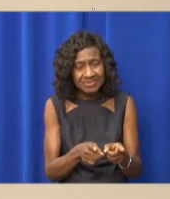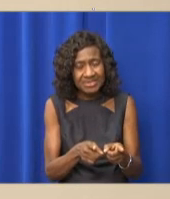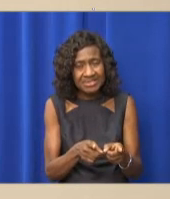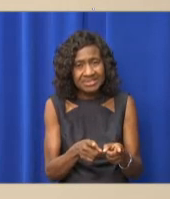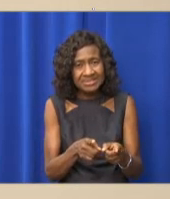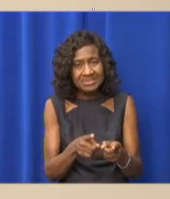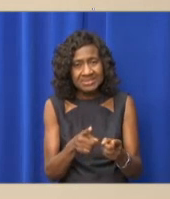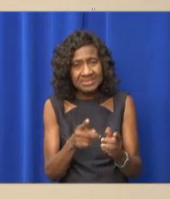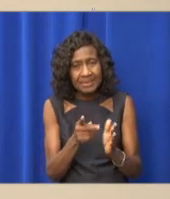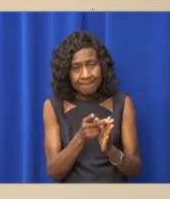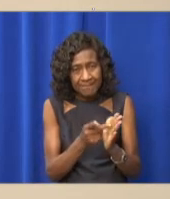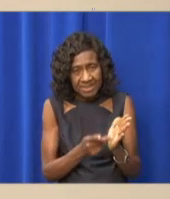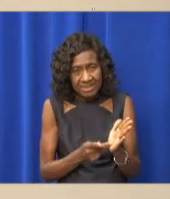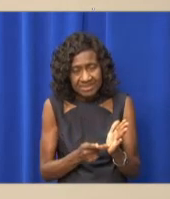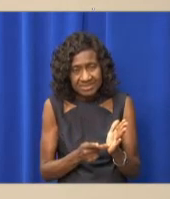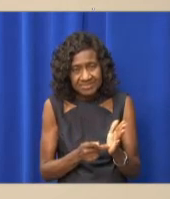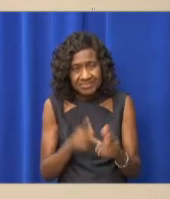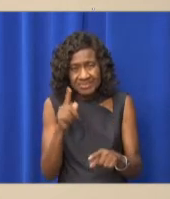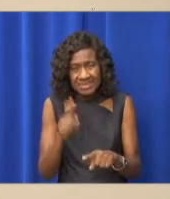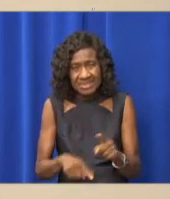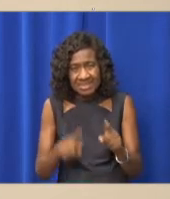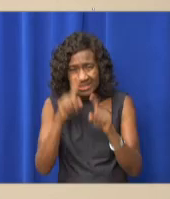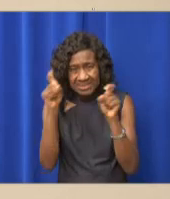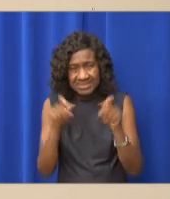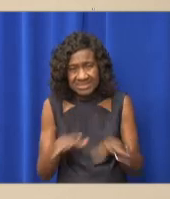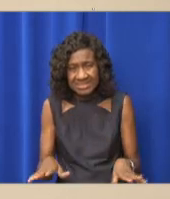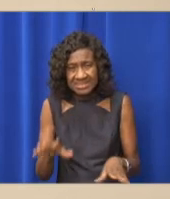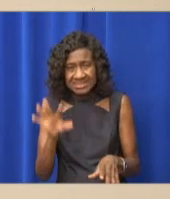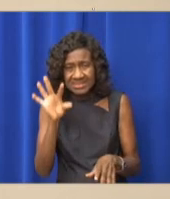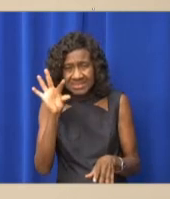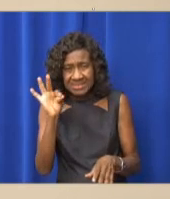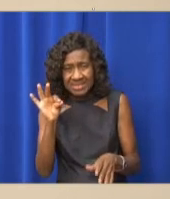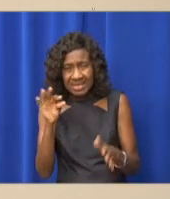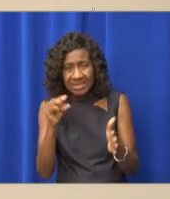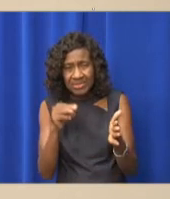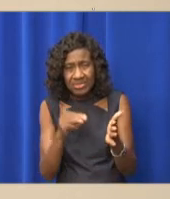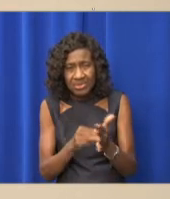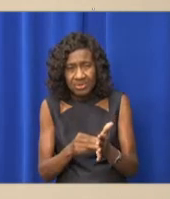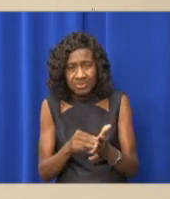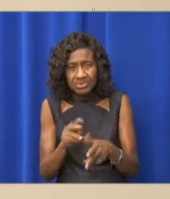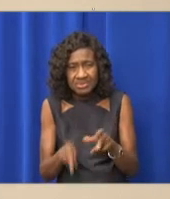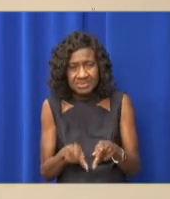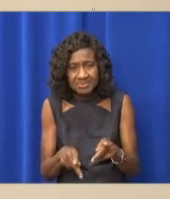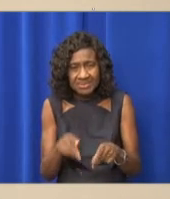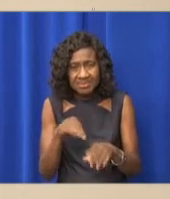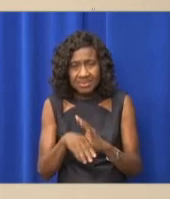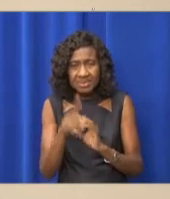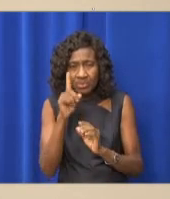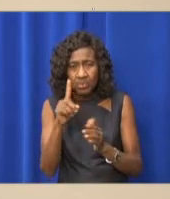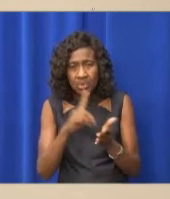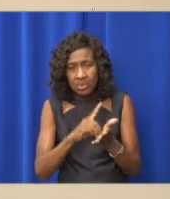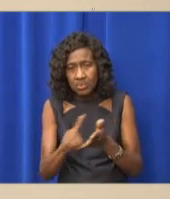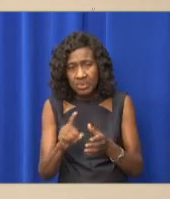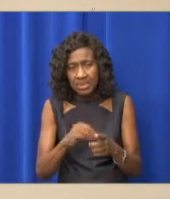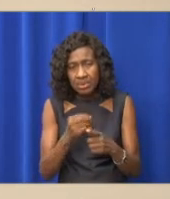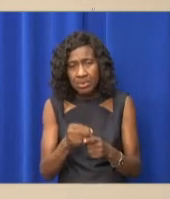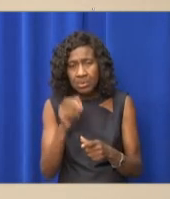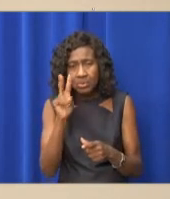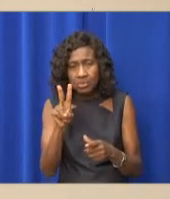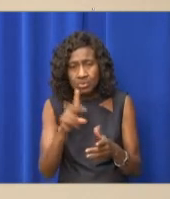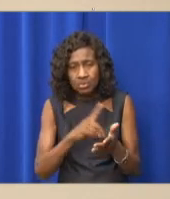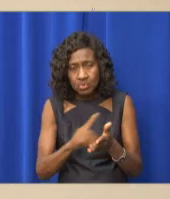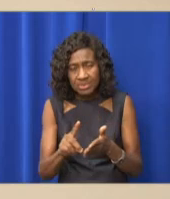percentage of 9,000 people in a week or two. And so, particularly with respect